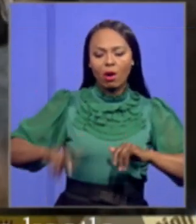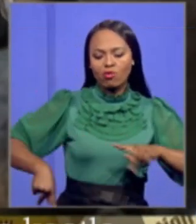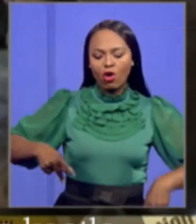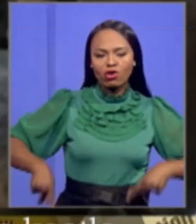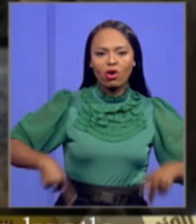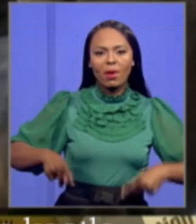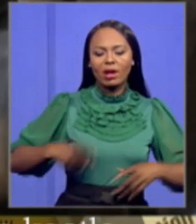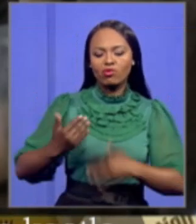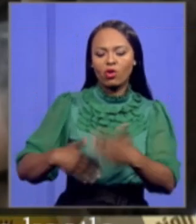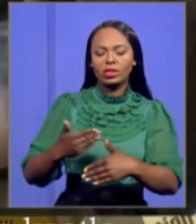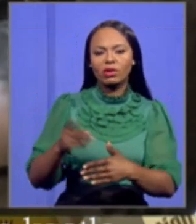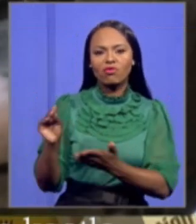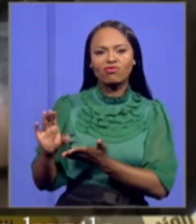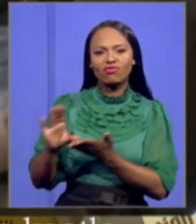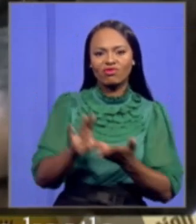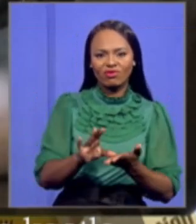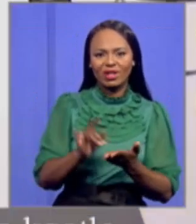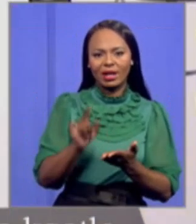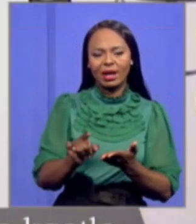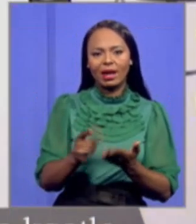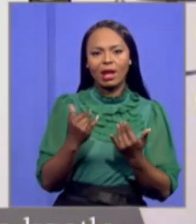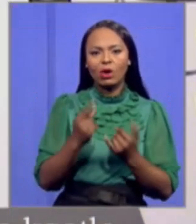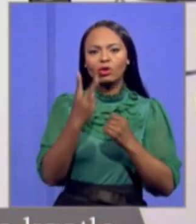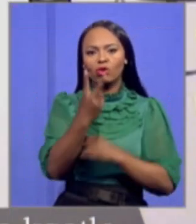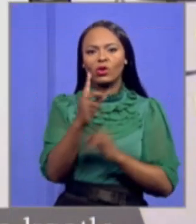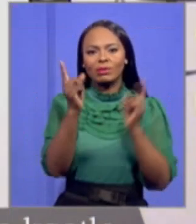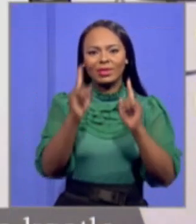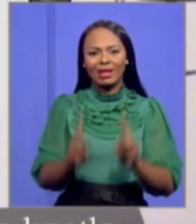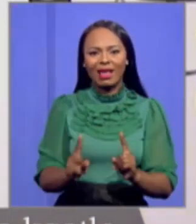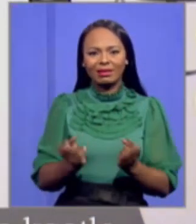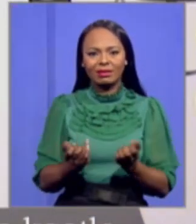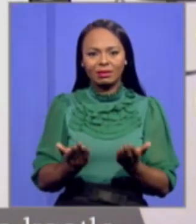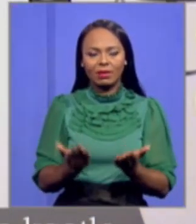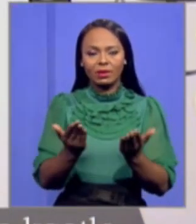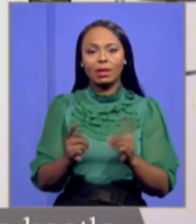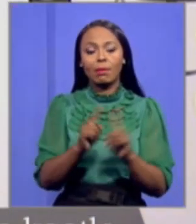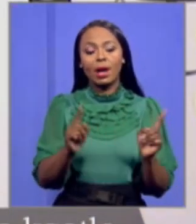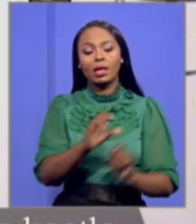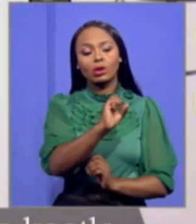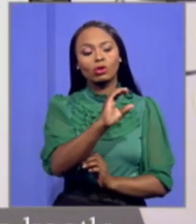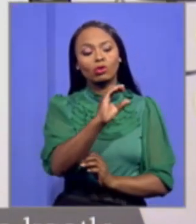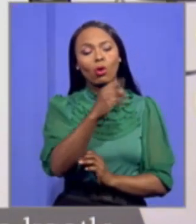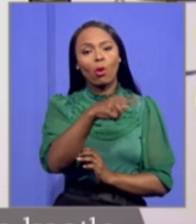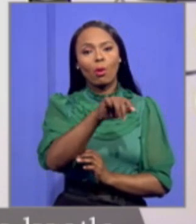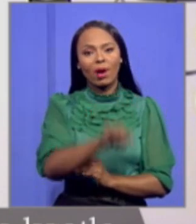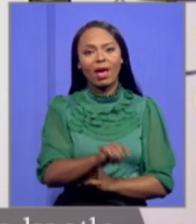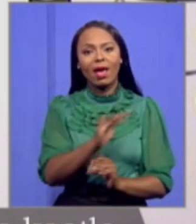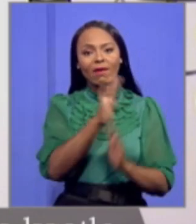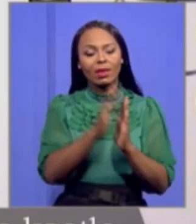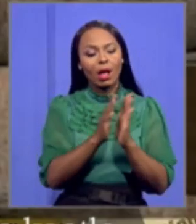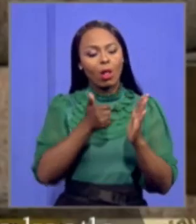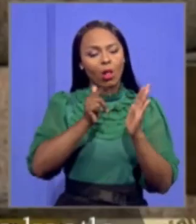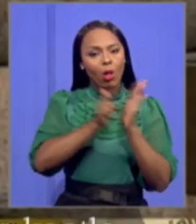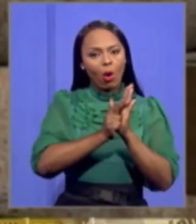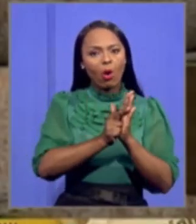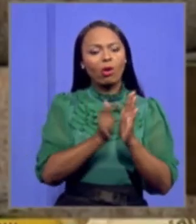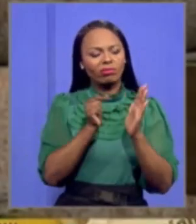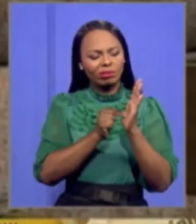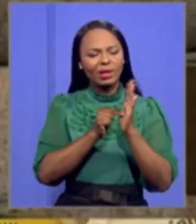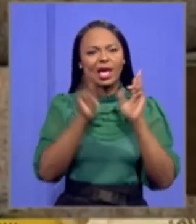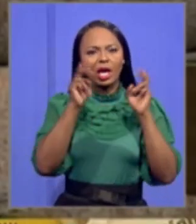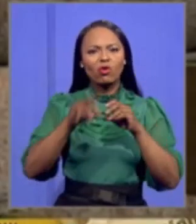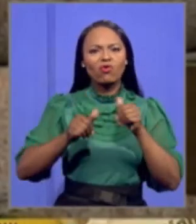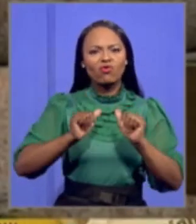in procuring the 2 specialized services. Lao le jwalo, Scopa se re makala ohle a molao a potlakise dinyewe tse malebana